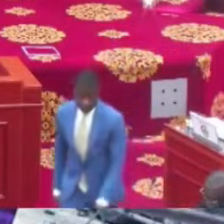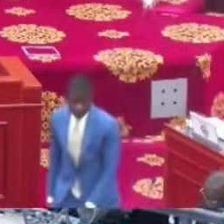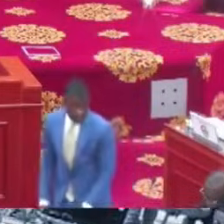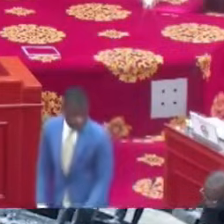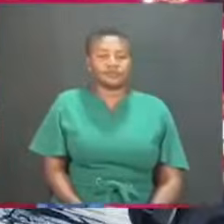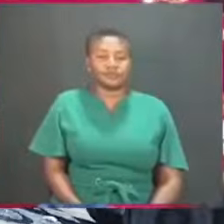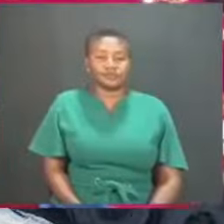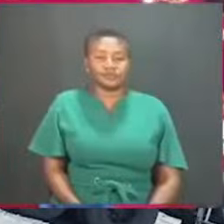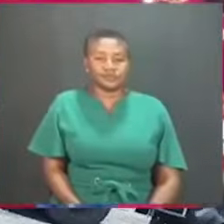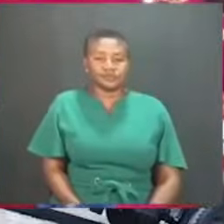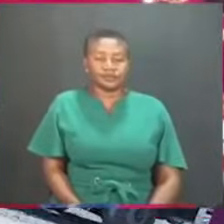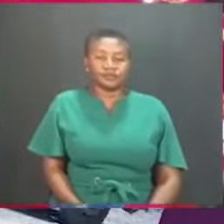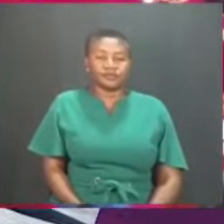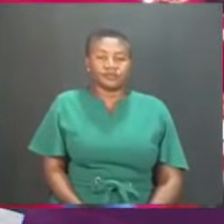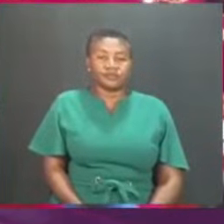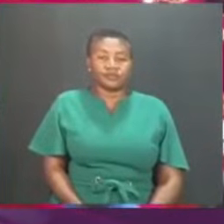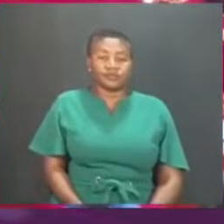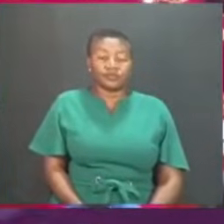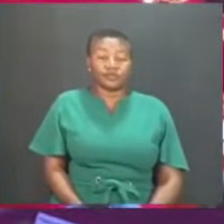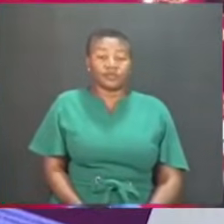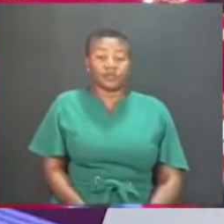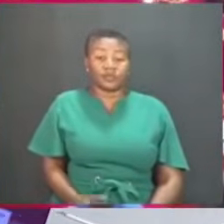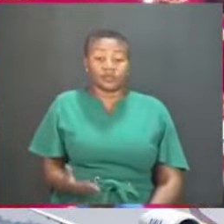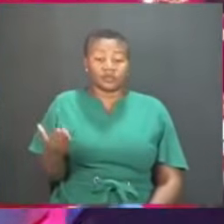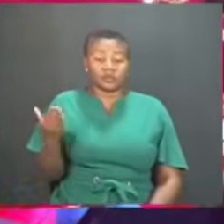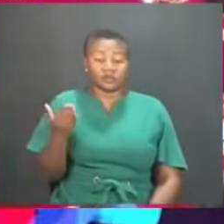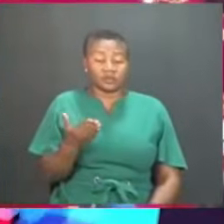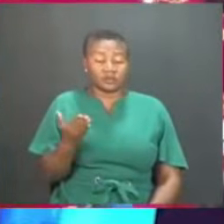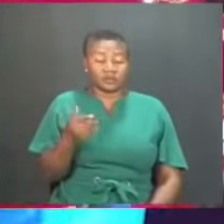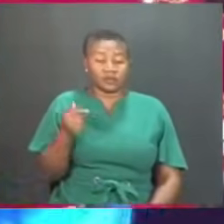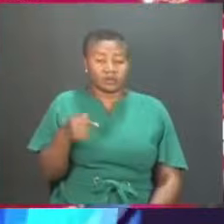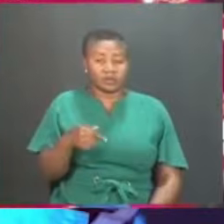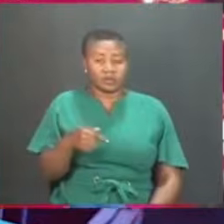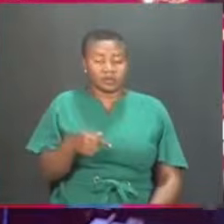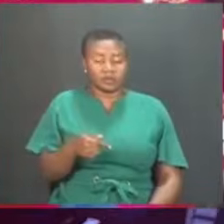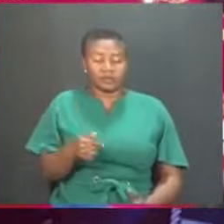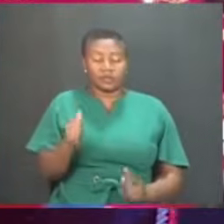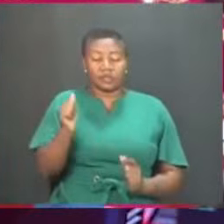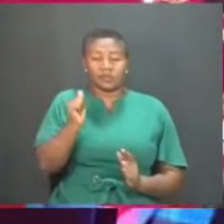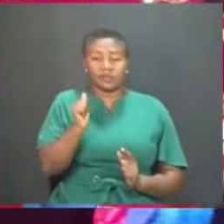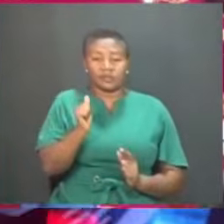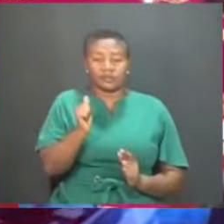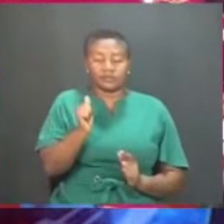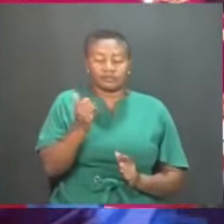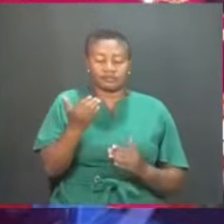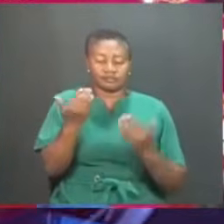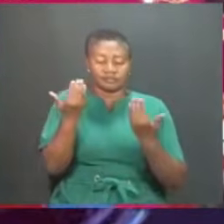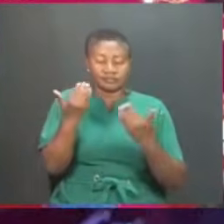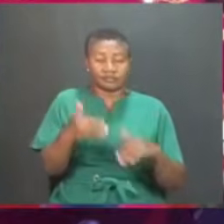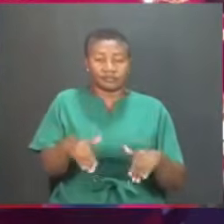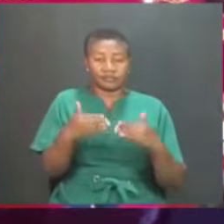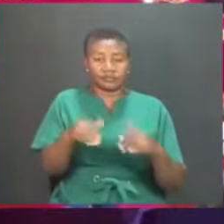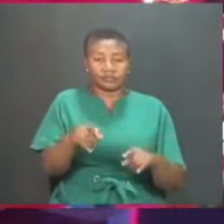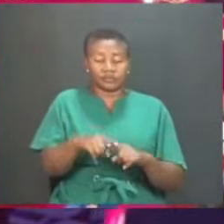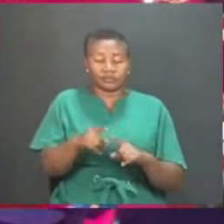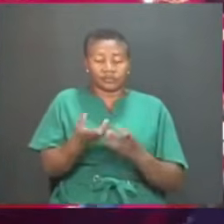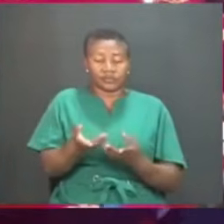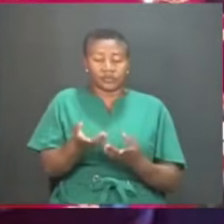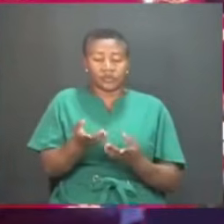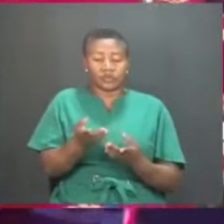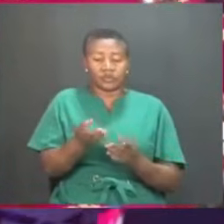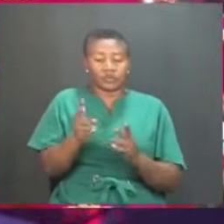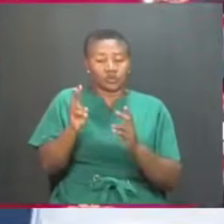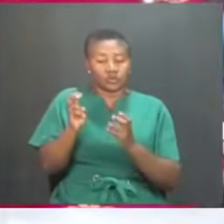policy, and the statement shall A, be limited to facts which are necessary to be